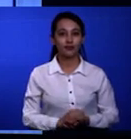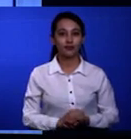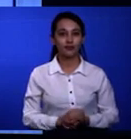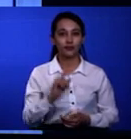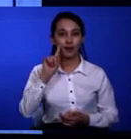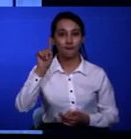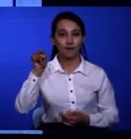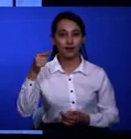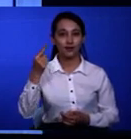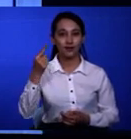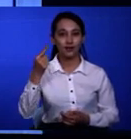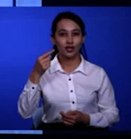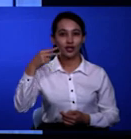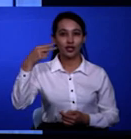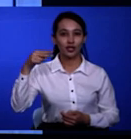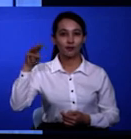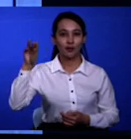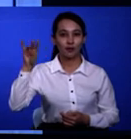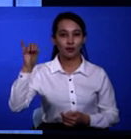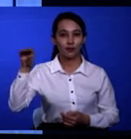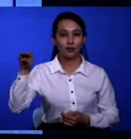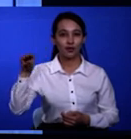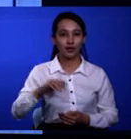1 soat 20 minut.